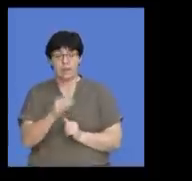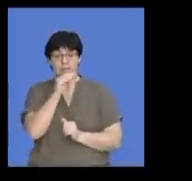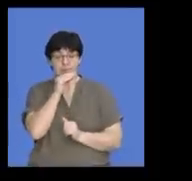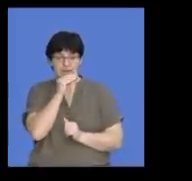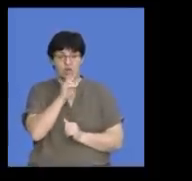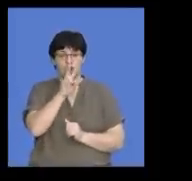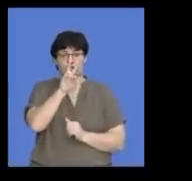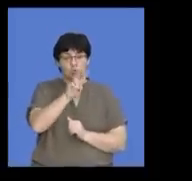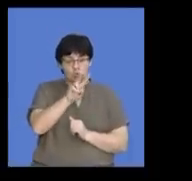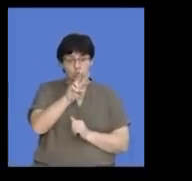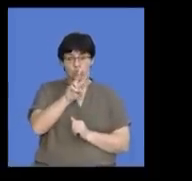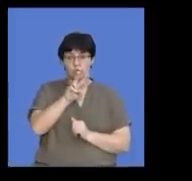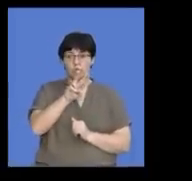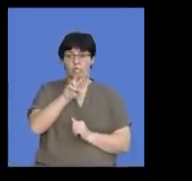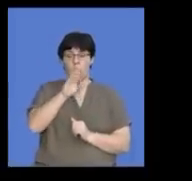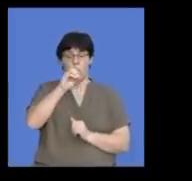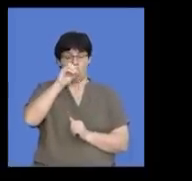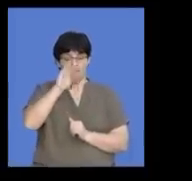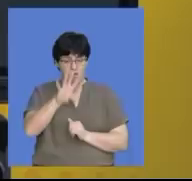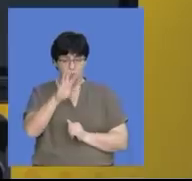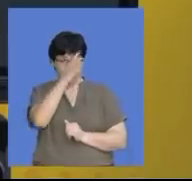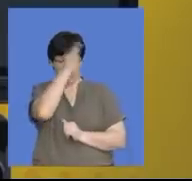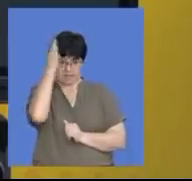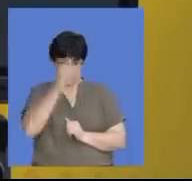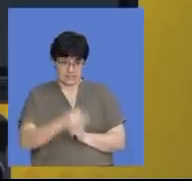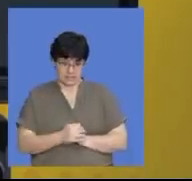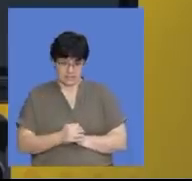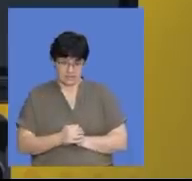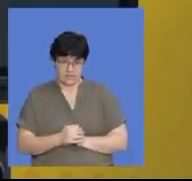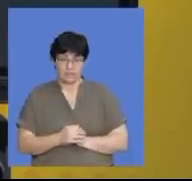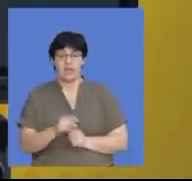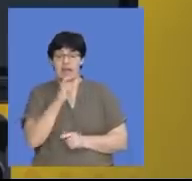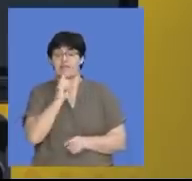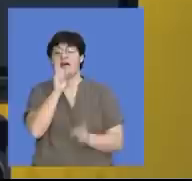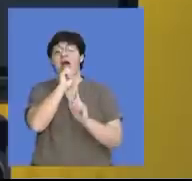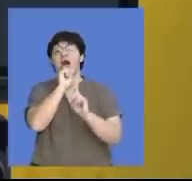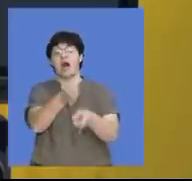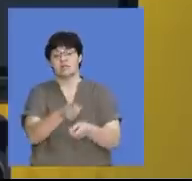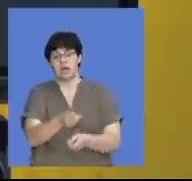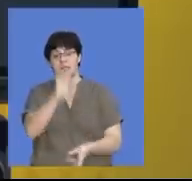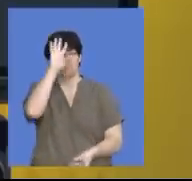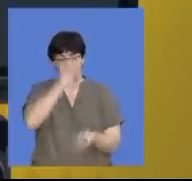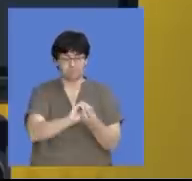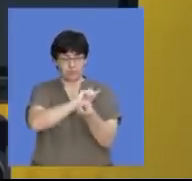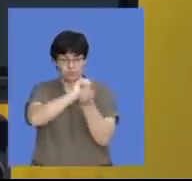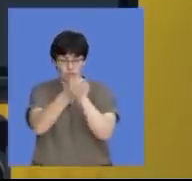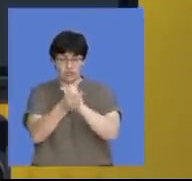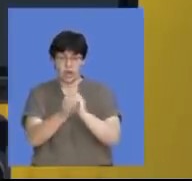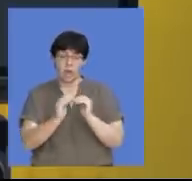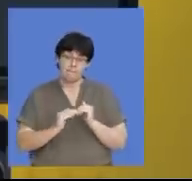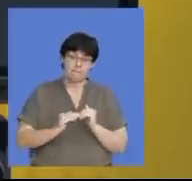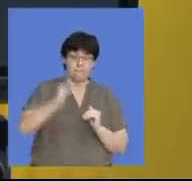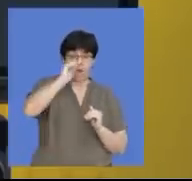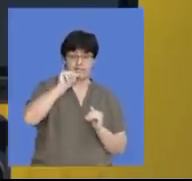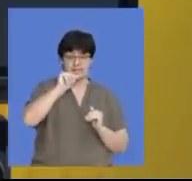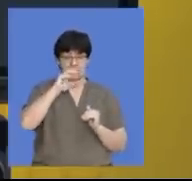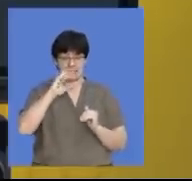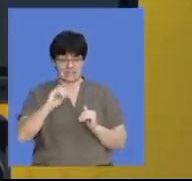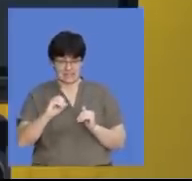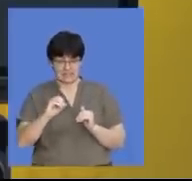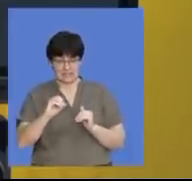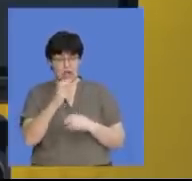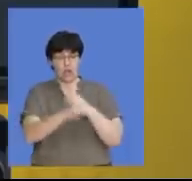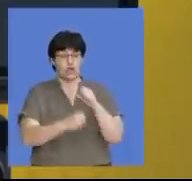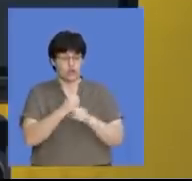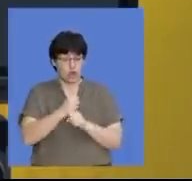204 minutes. Always remember, if you get an answer for your total change greater than 60 years per